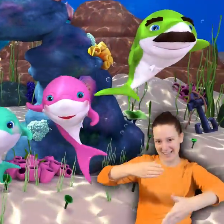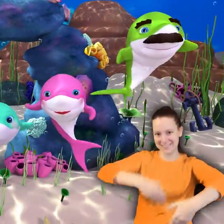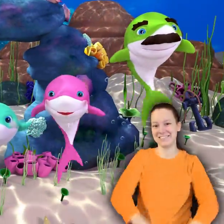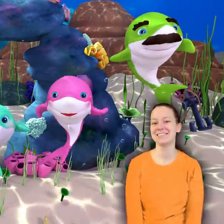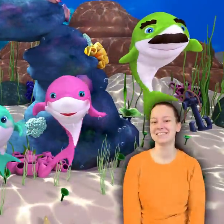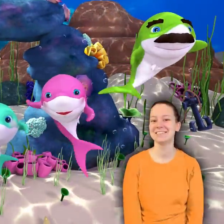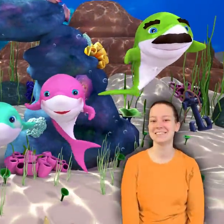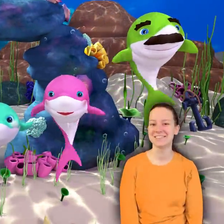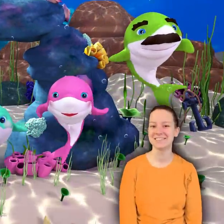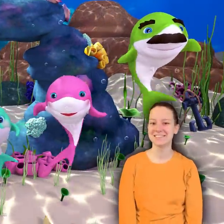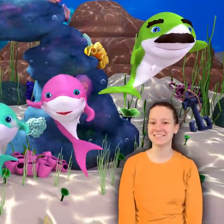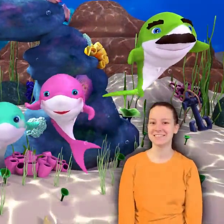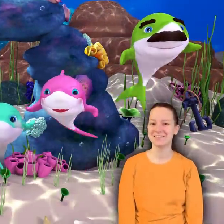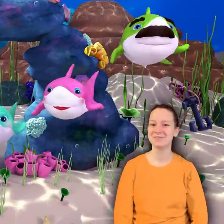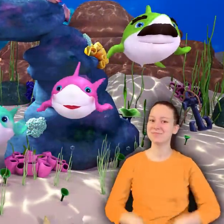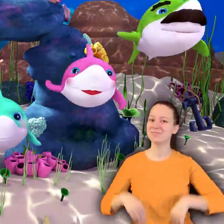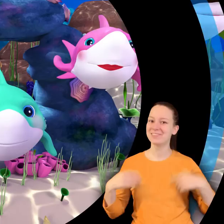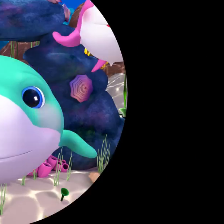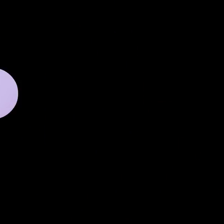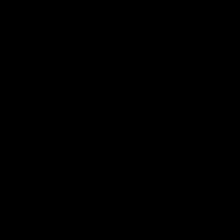It's The End